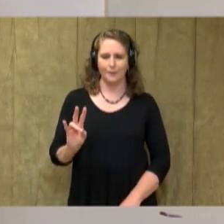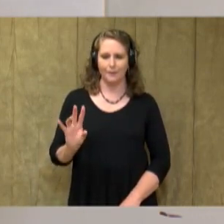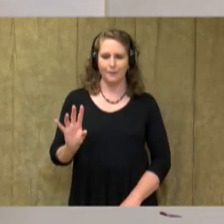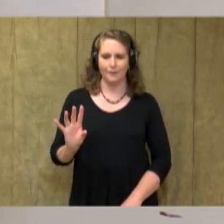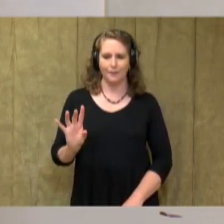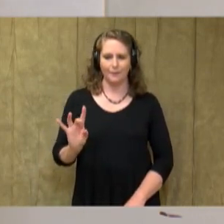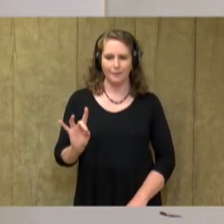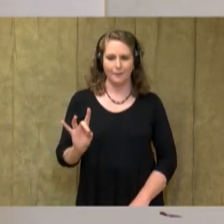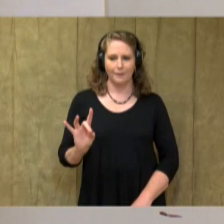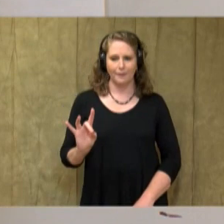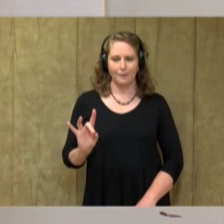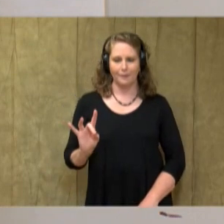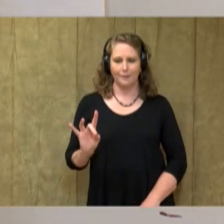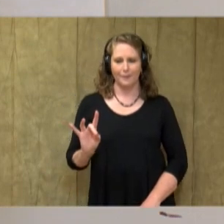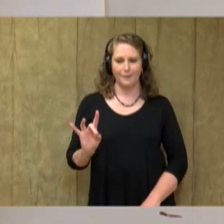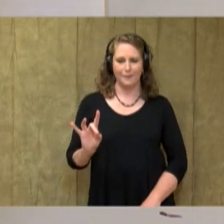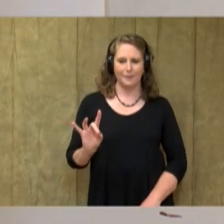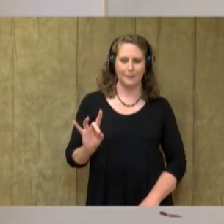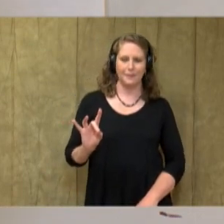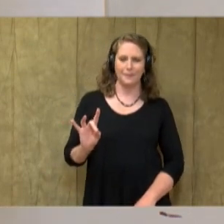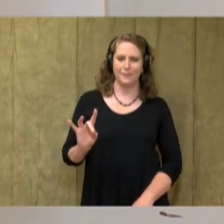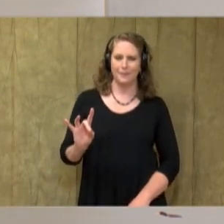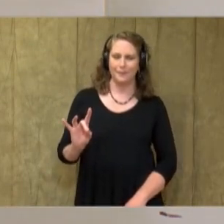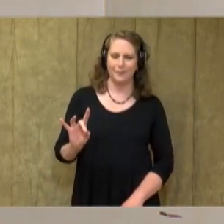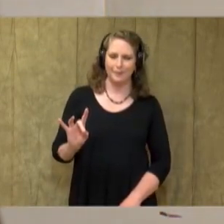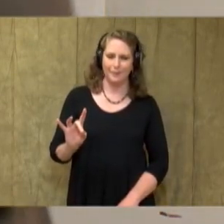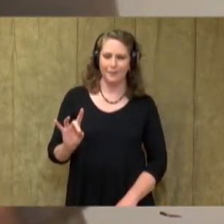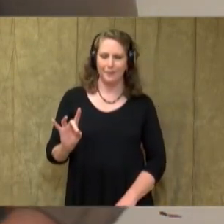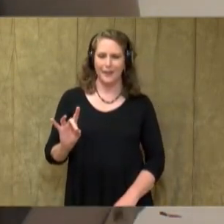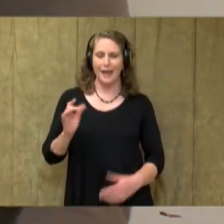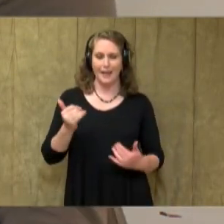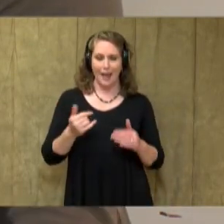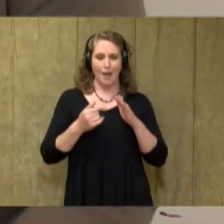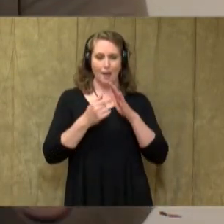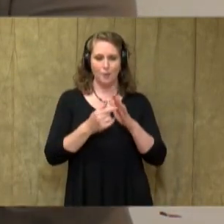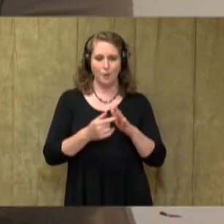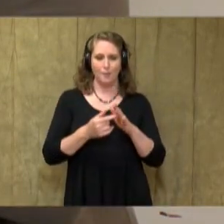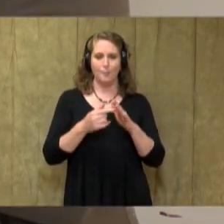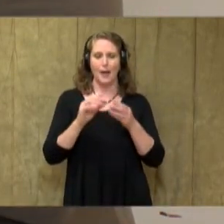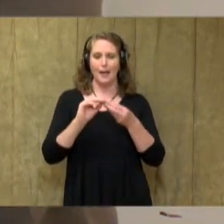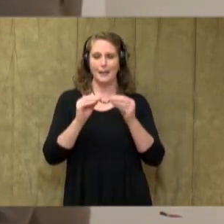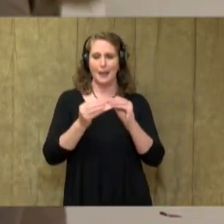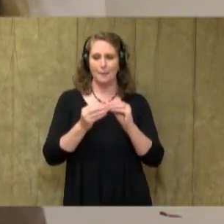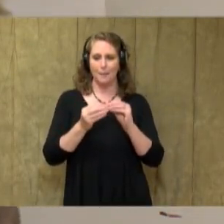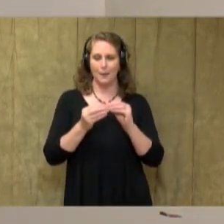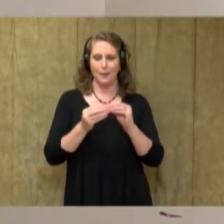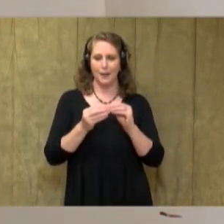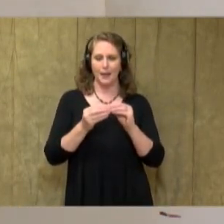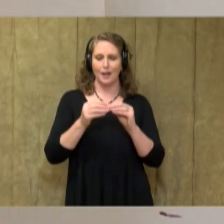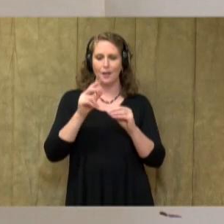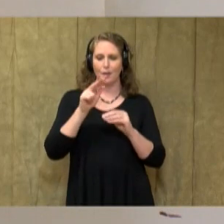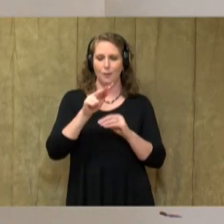7, and 8. All right, so I have built my first number, my bigger number. I have